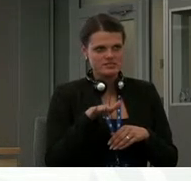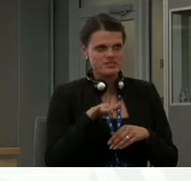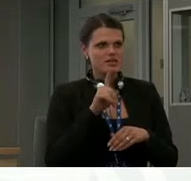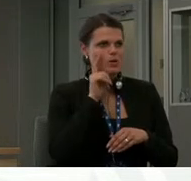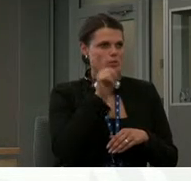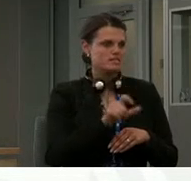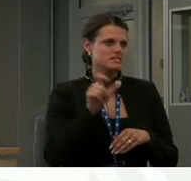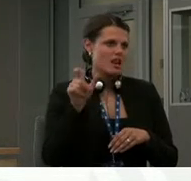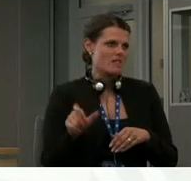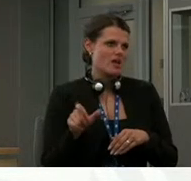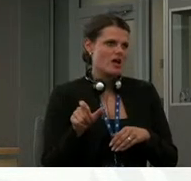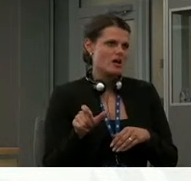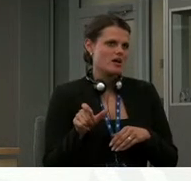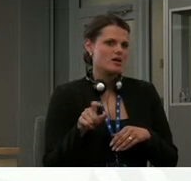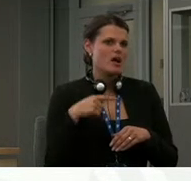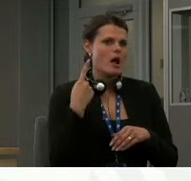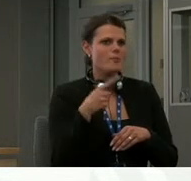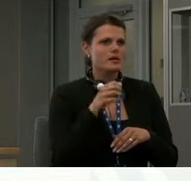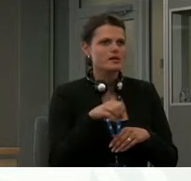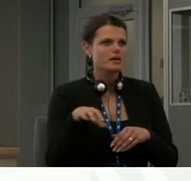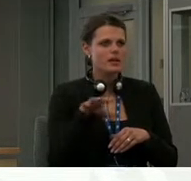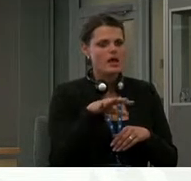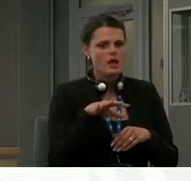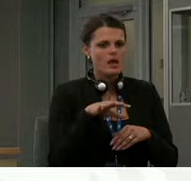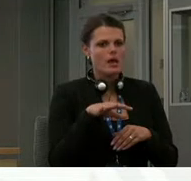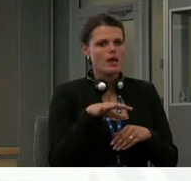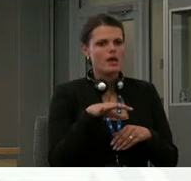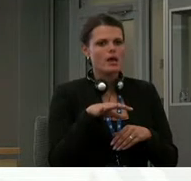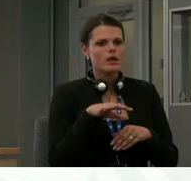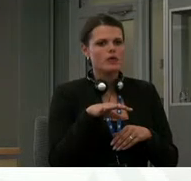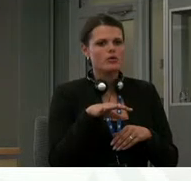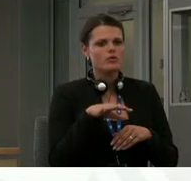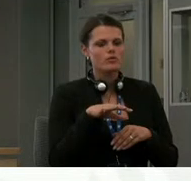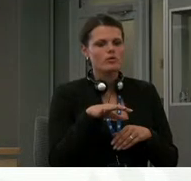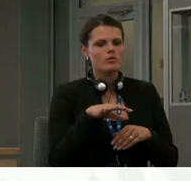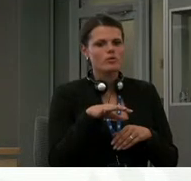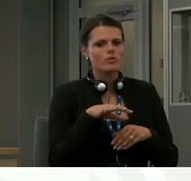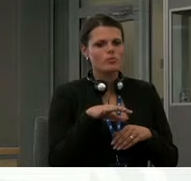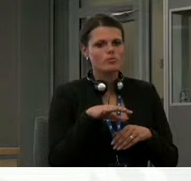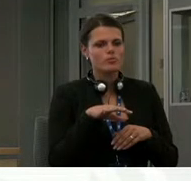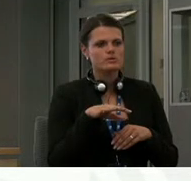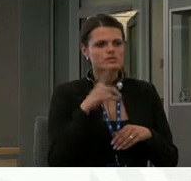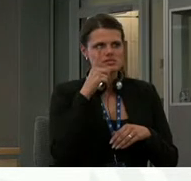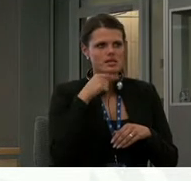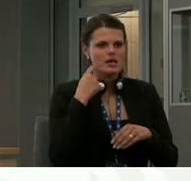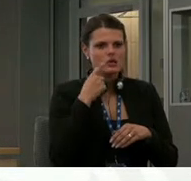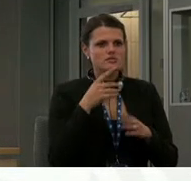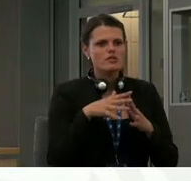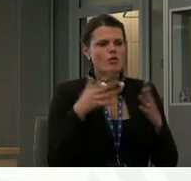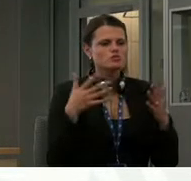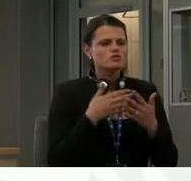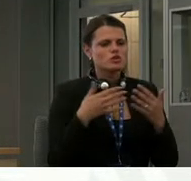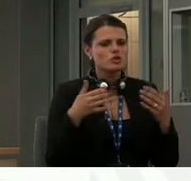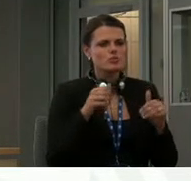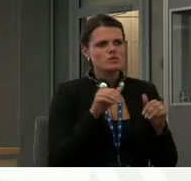Young people across Europe face phenomenal, unacceptable levels